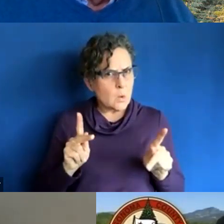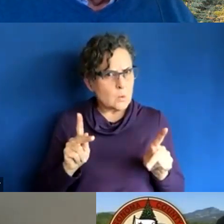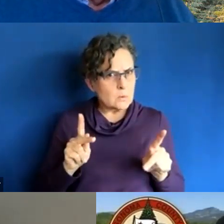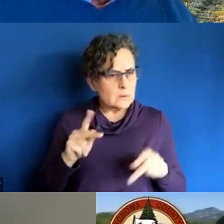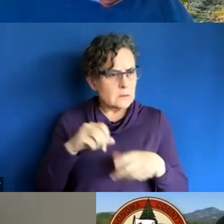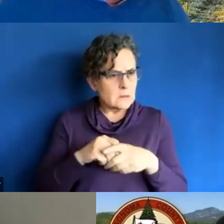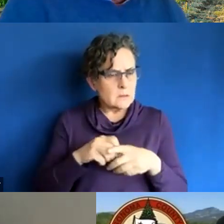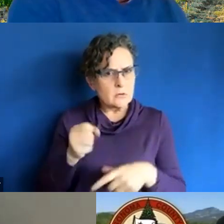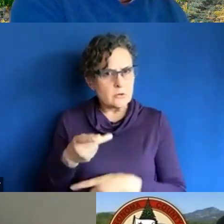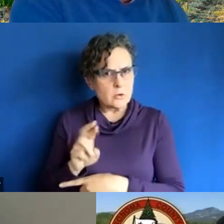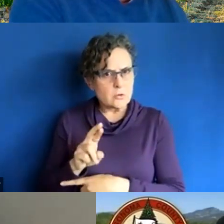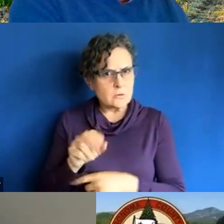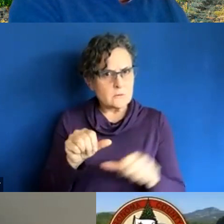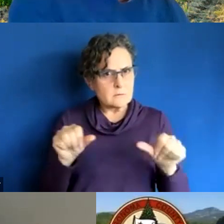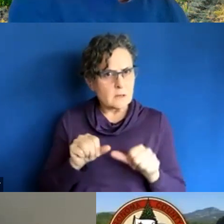sites as well?